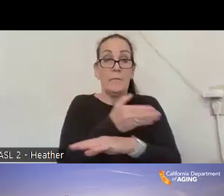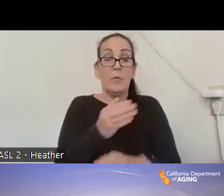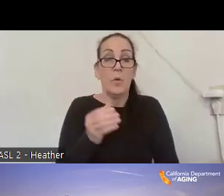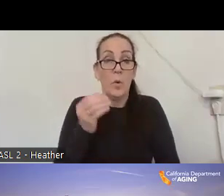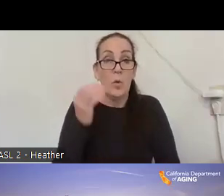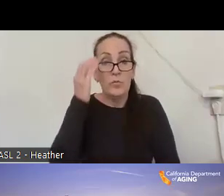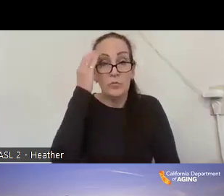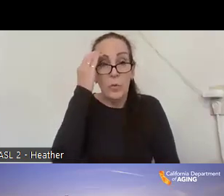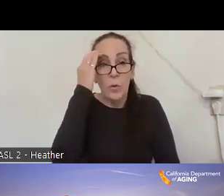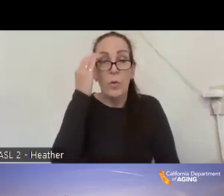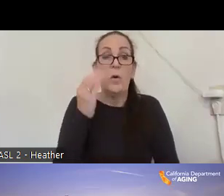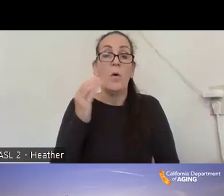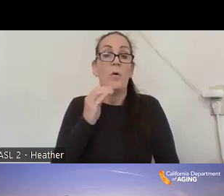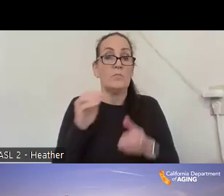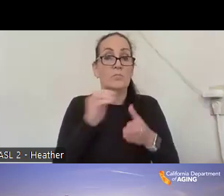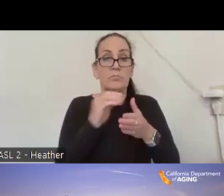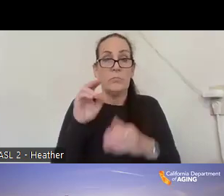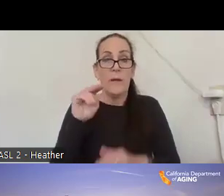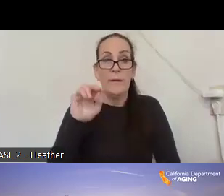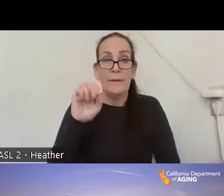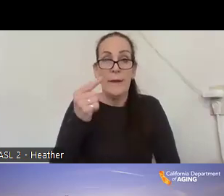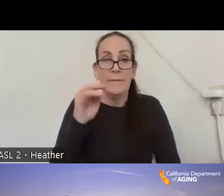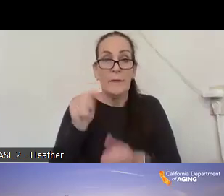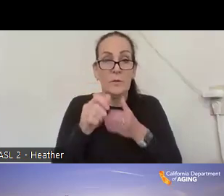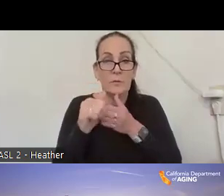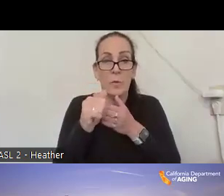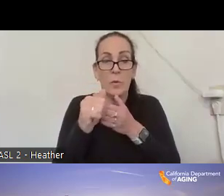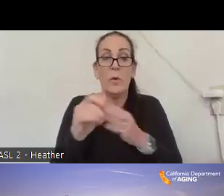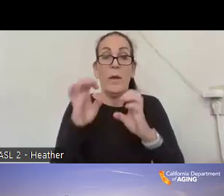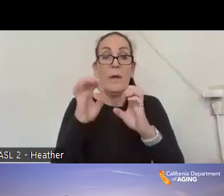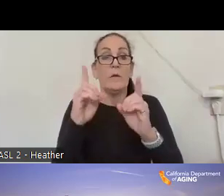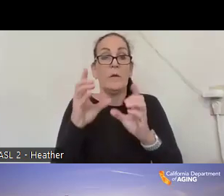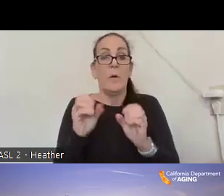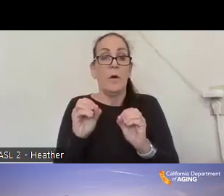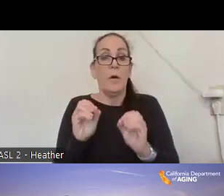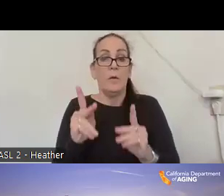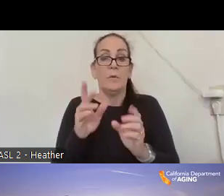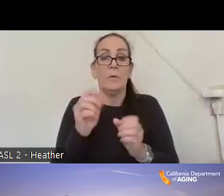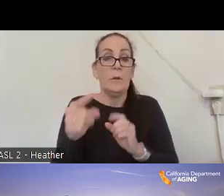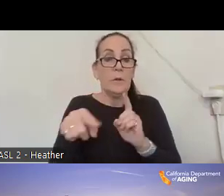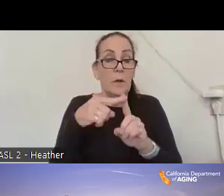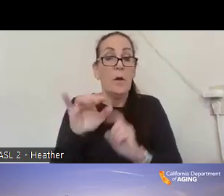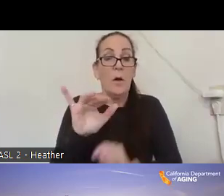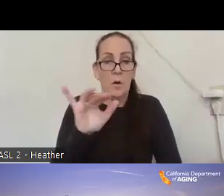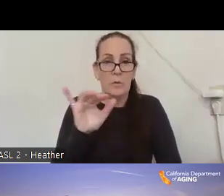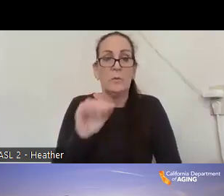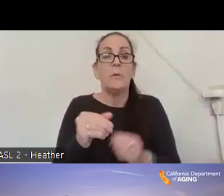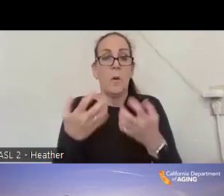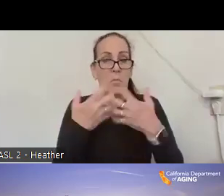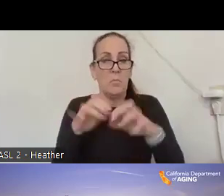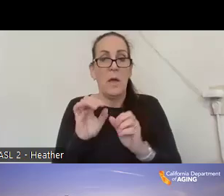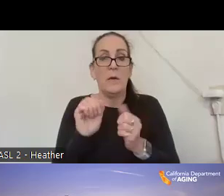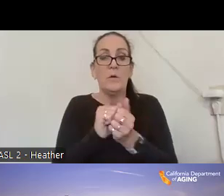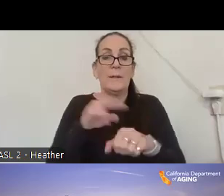educational opportunities for caregivers that aligned with the national strategy that I mentioned in the previous slide. So there are